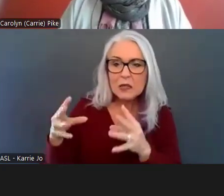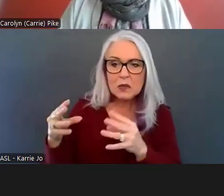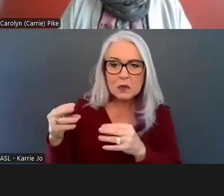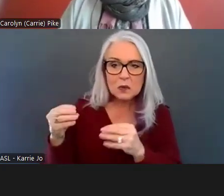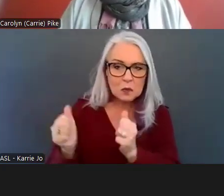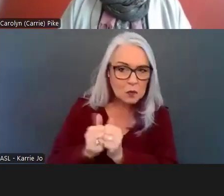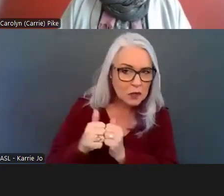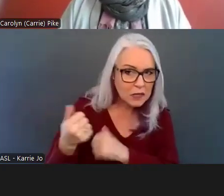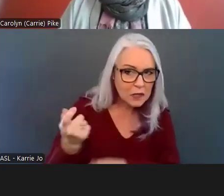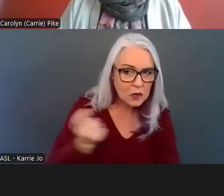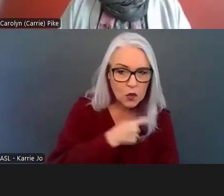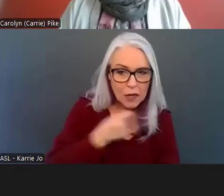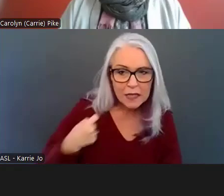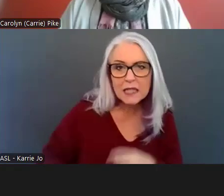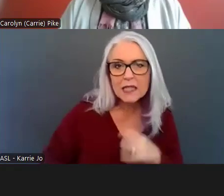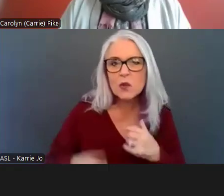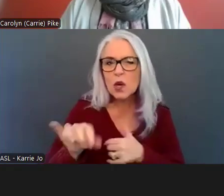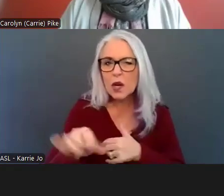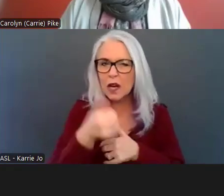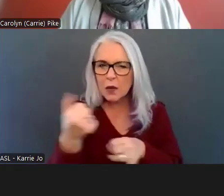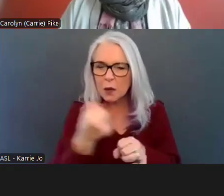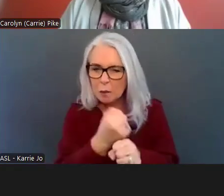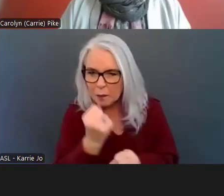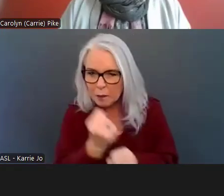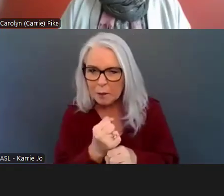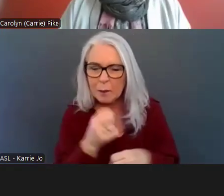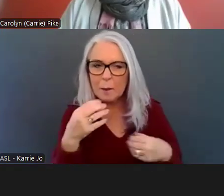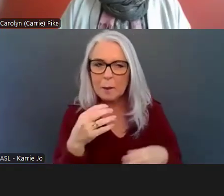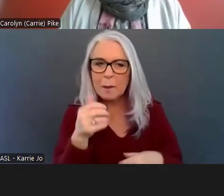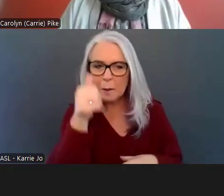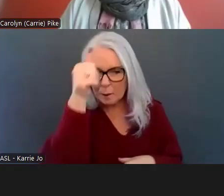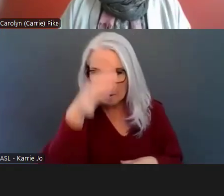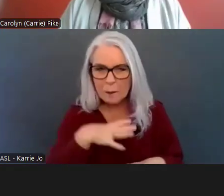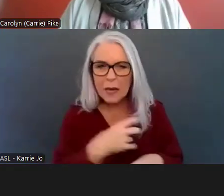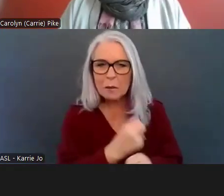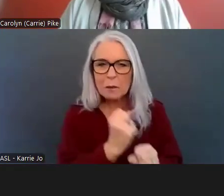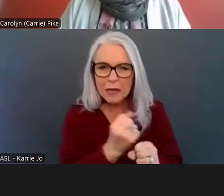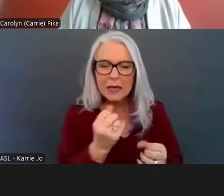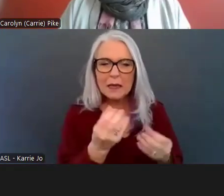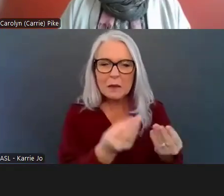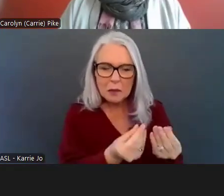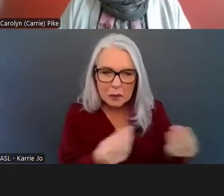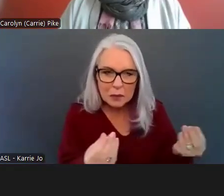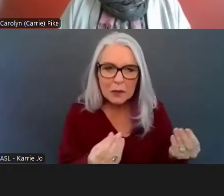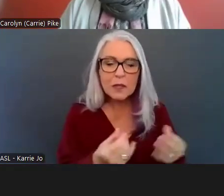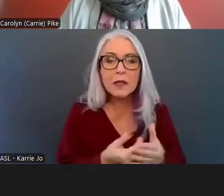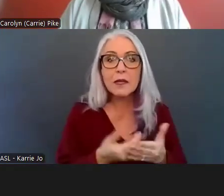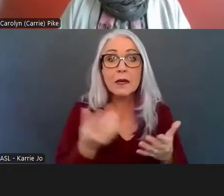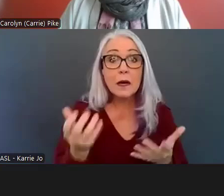engineered form, but there's also a lot of considerations about